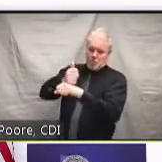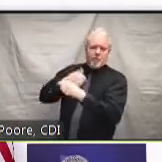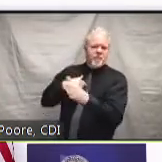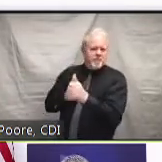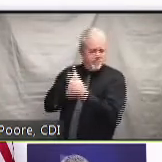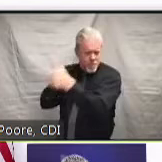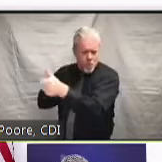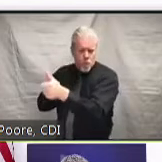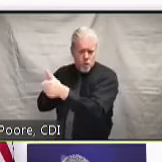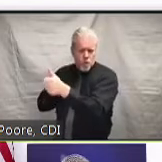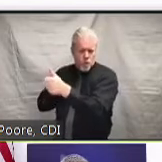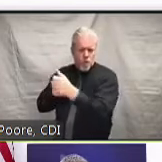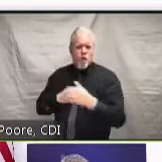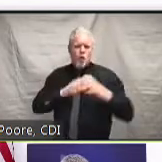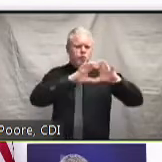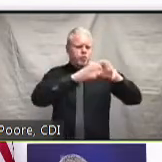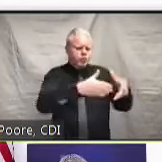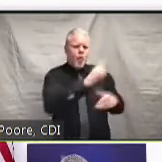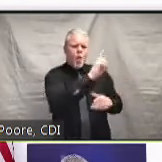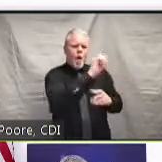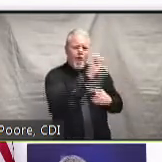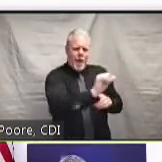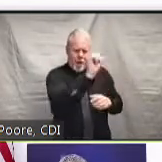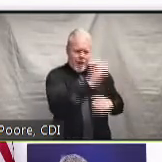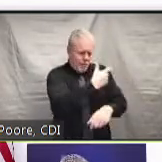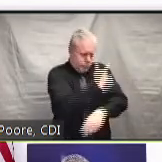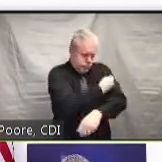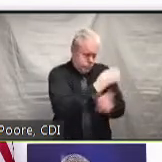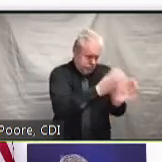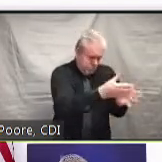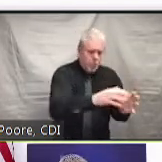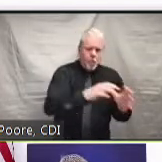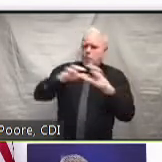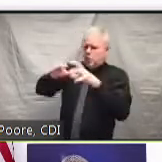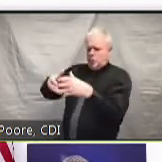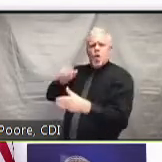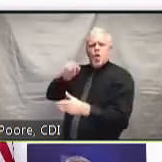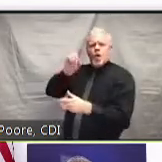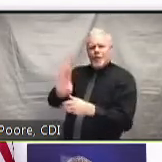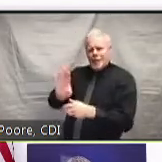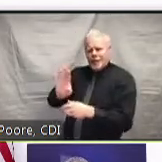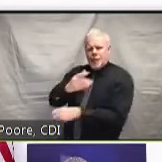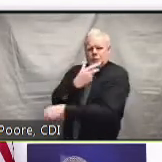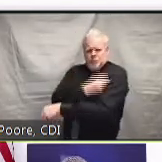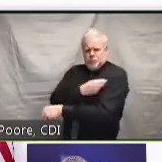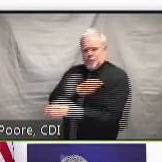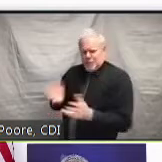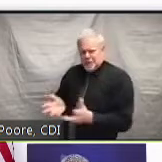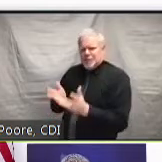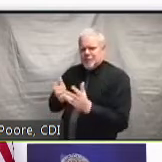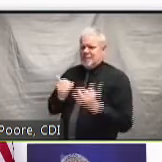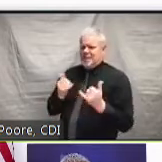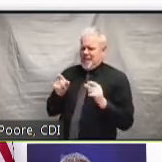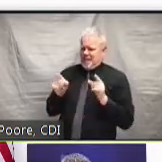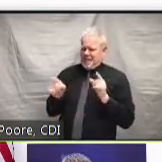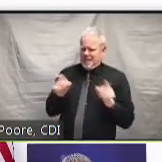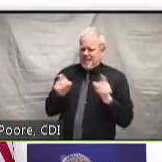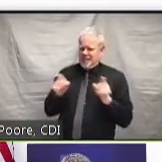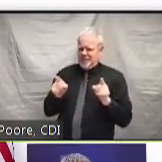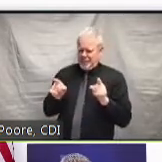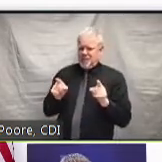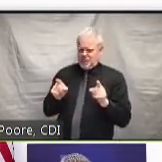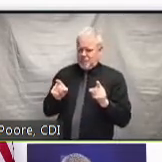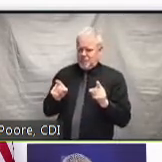said, only represents Monroe County's efforts. Those numbers do not include those being vaccinated through the local health systems, local pharmacies, nursing homes, or